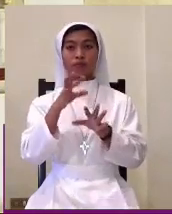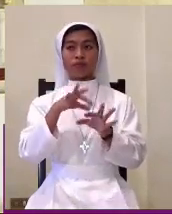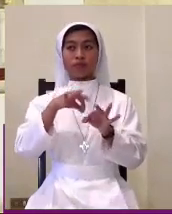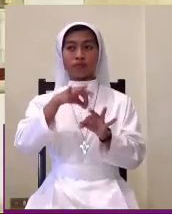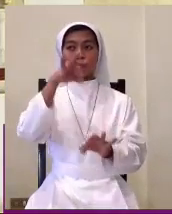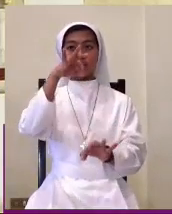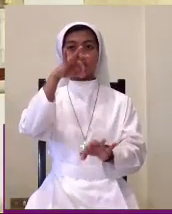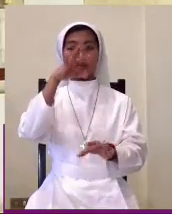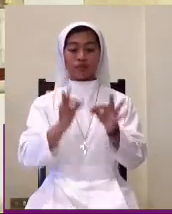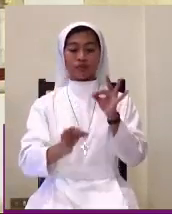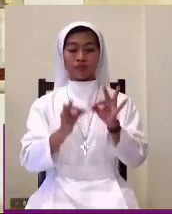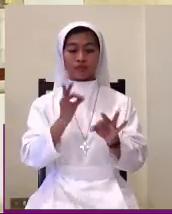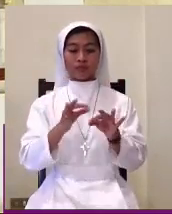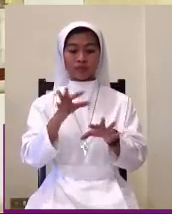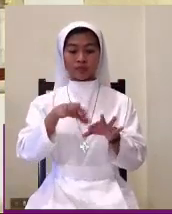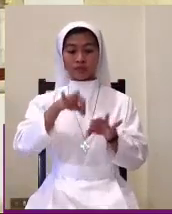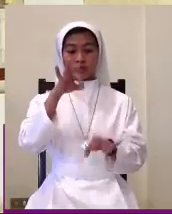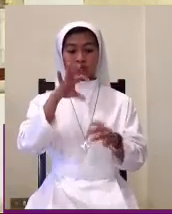God dwells in you.